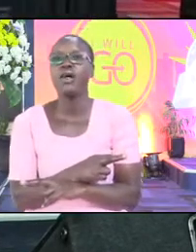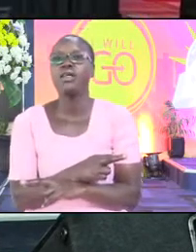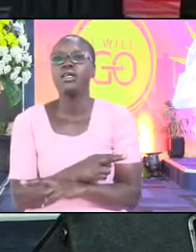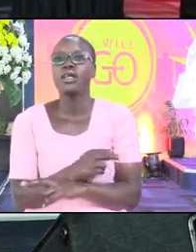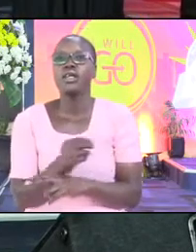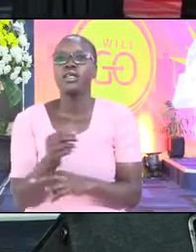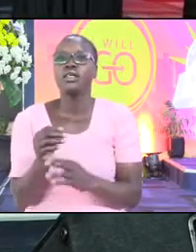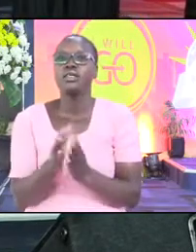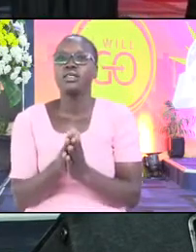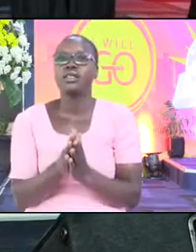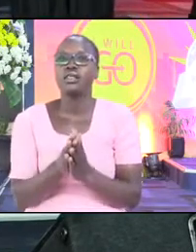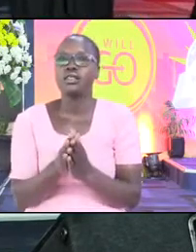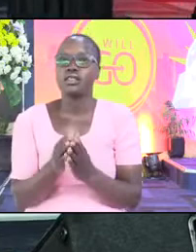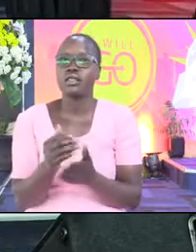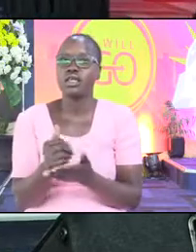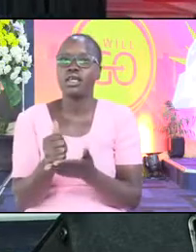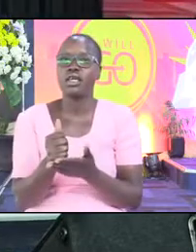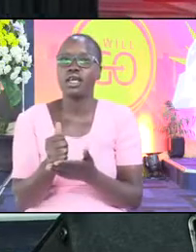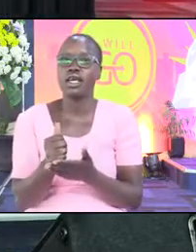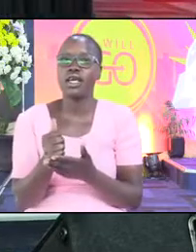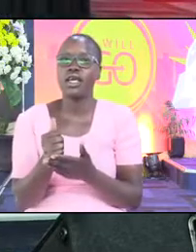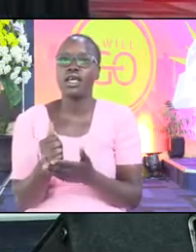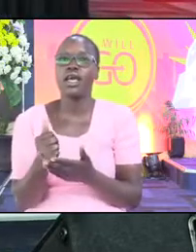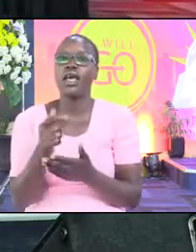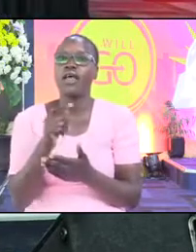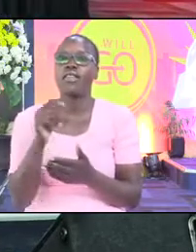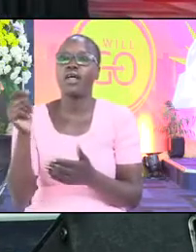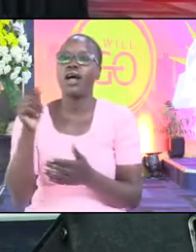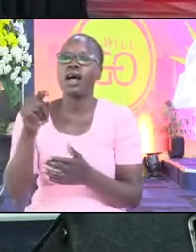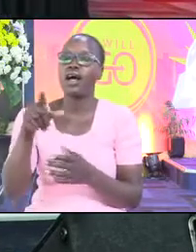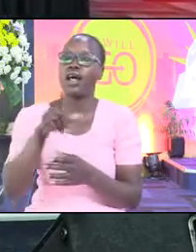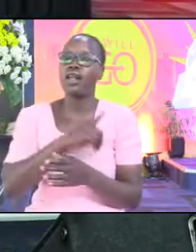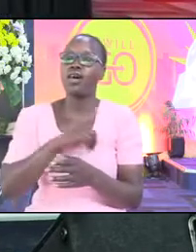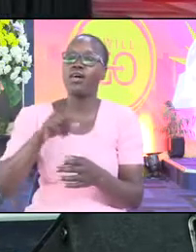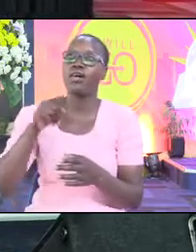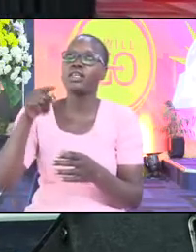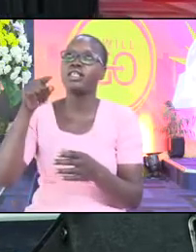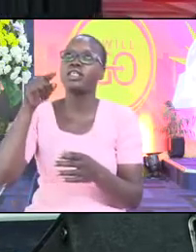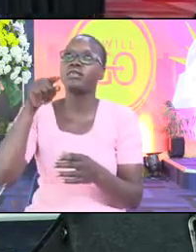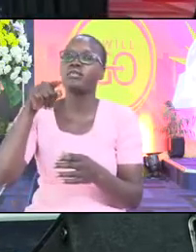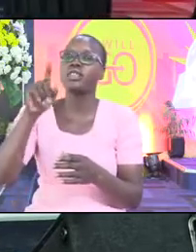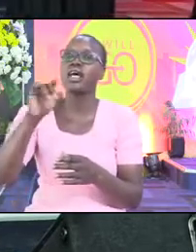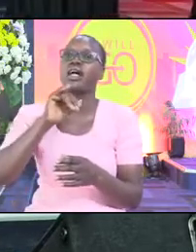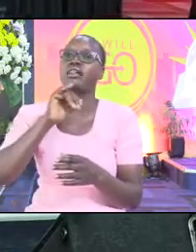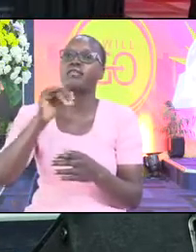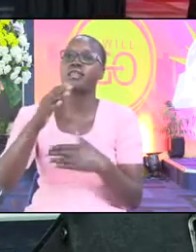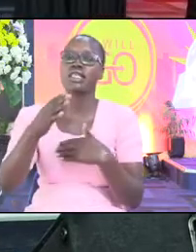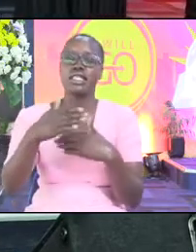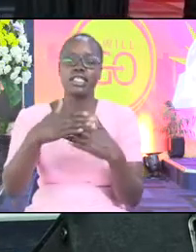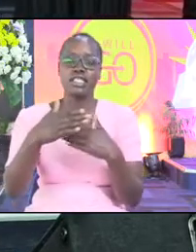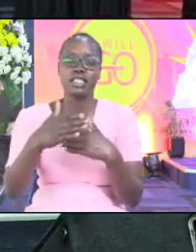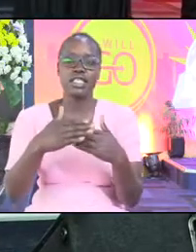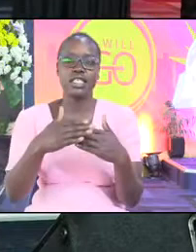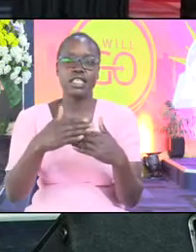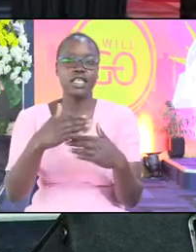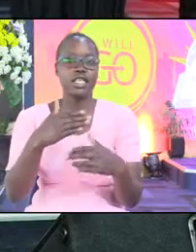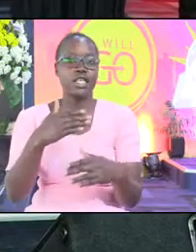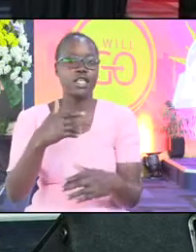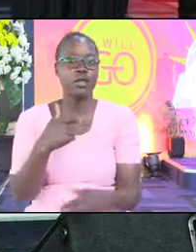Church. Every day the Lord Himself